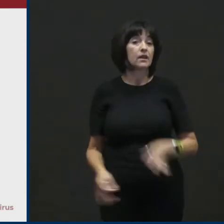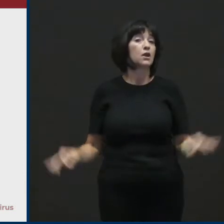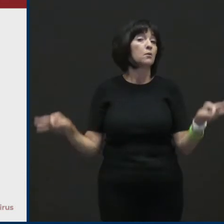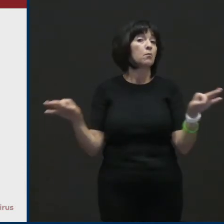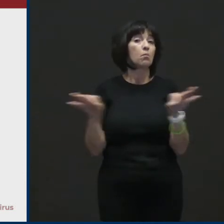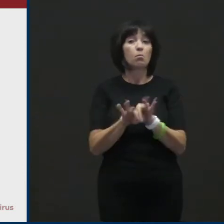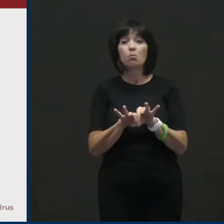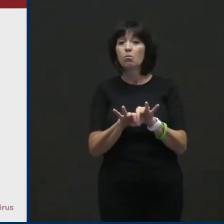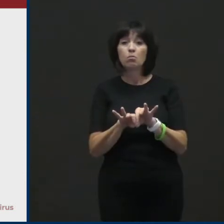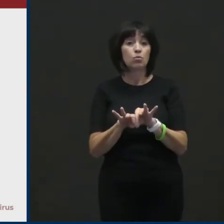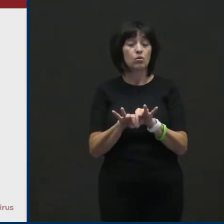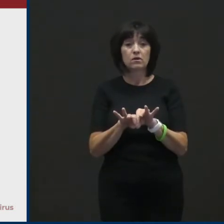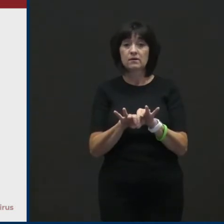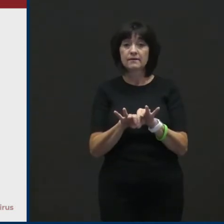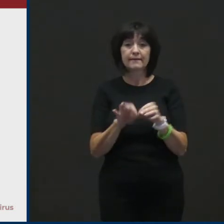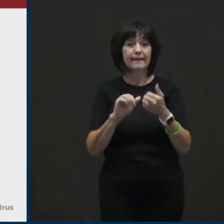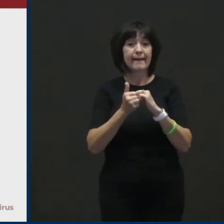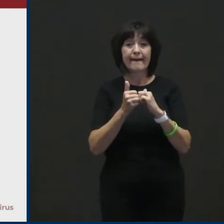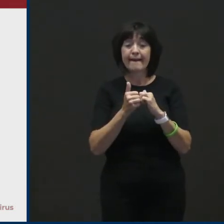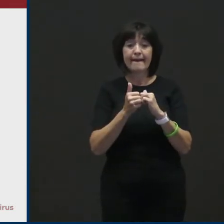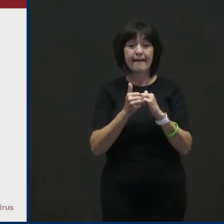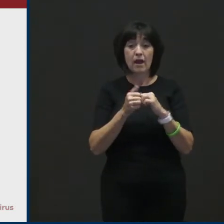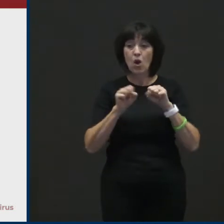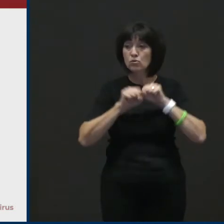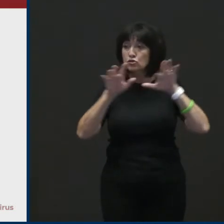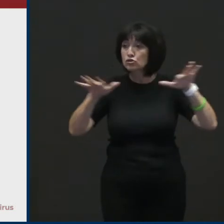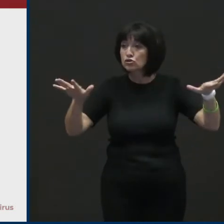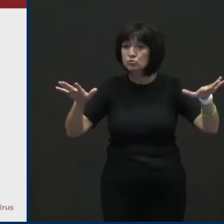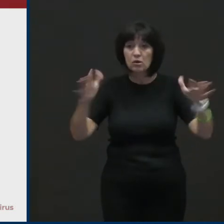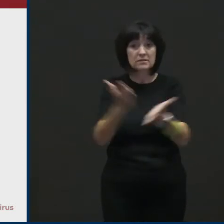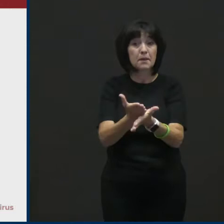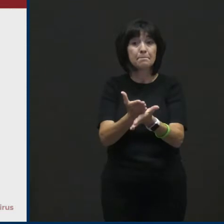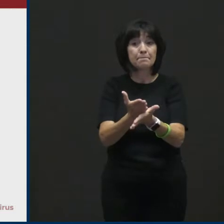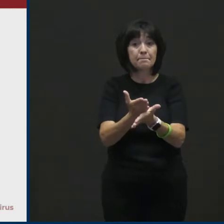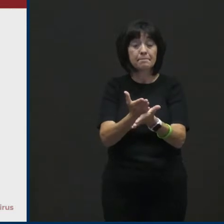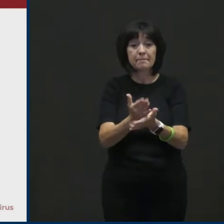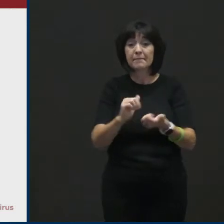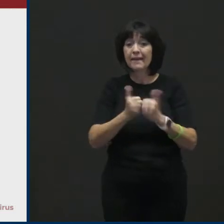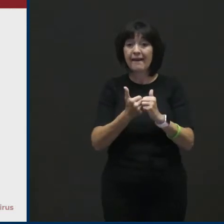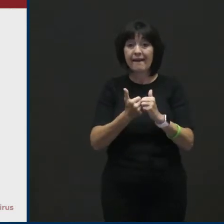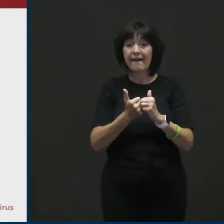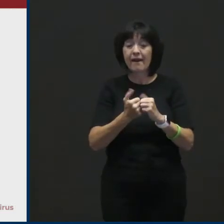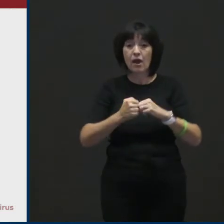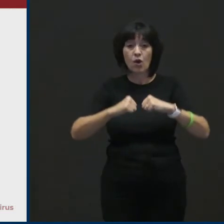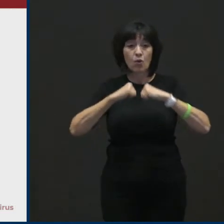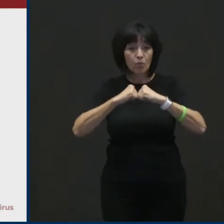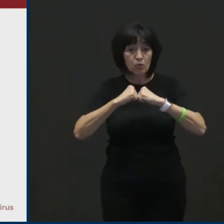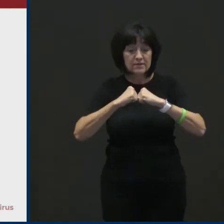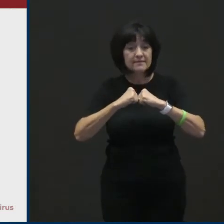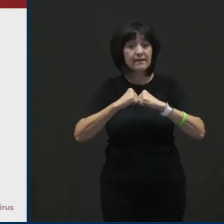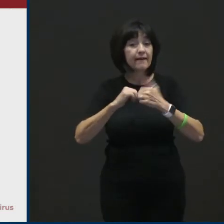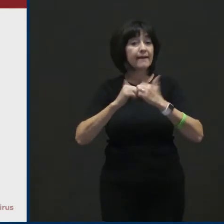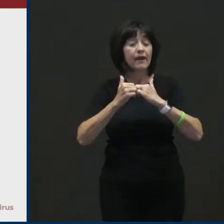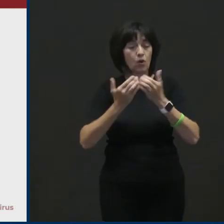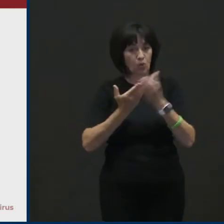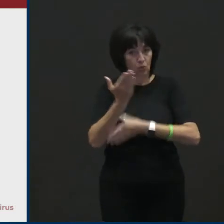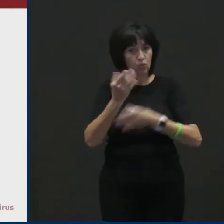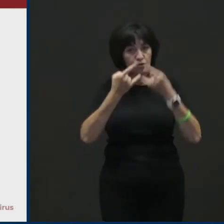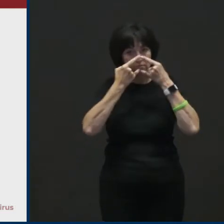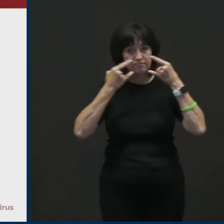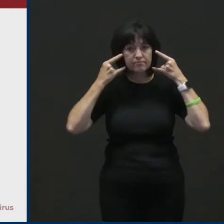to prevent the spread of COVID is through face coverings. And although we had